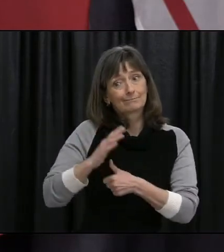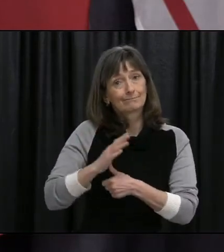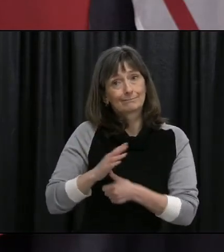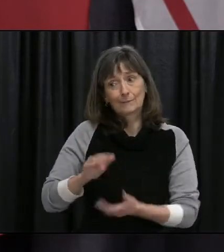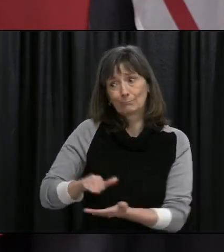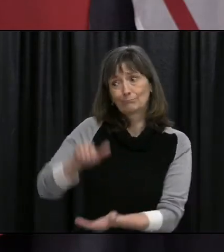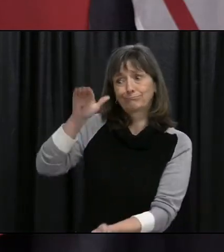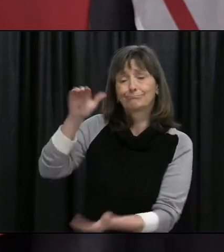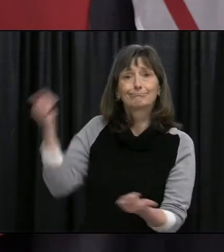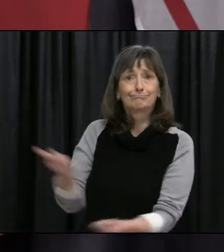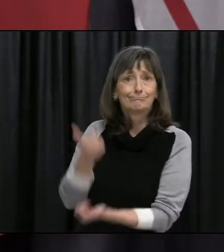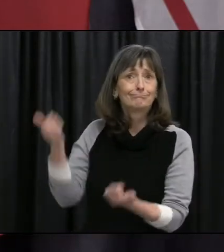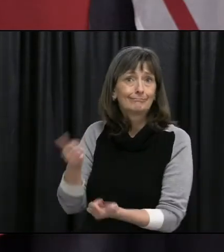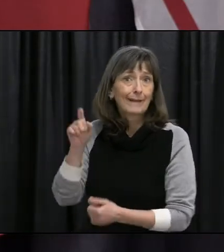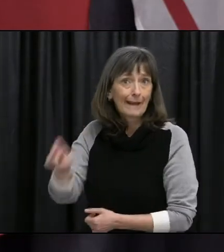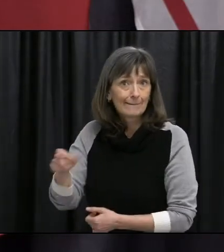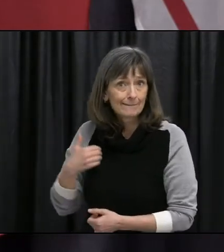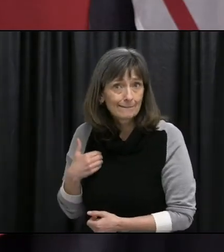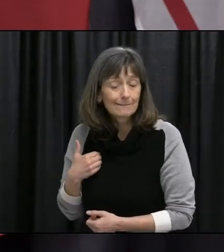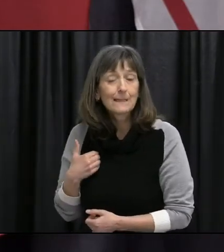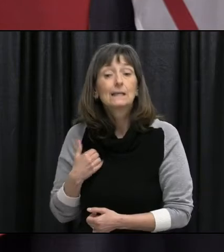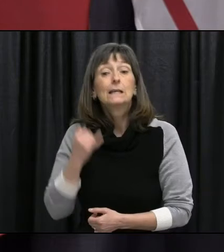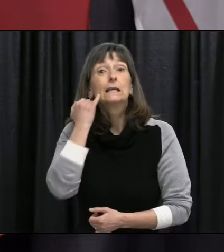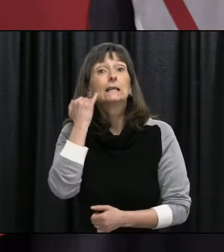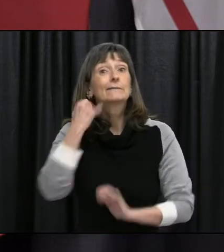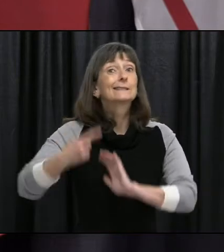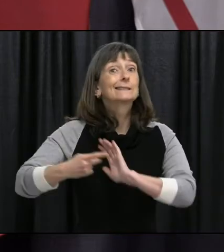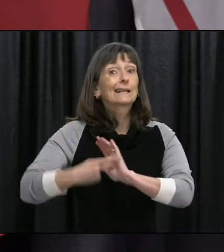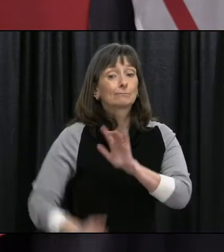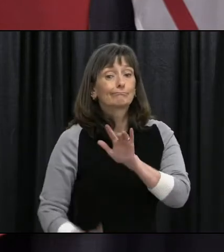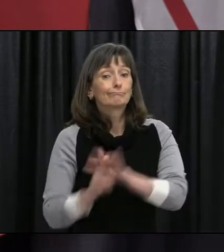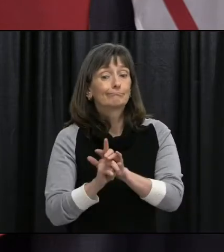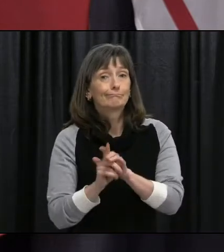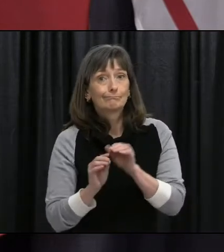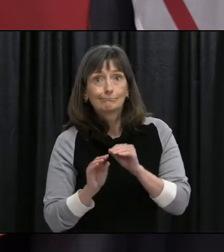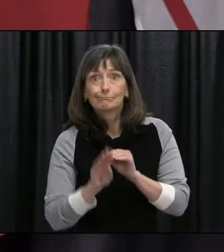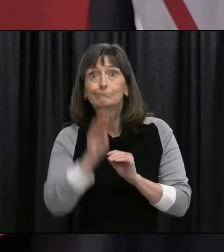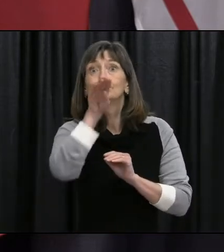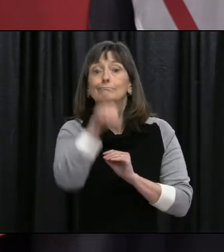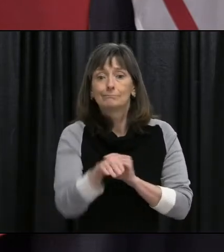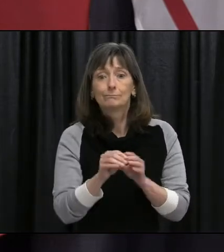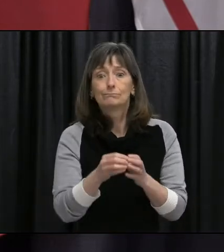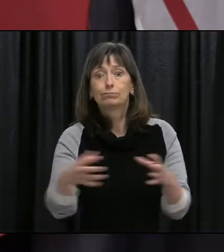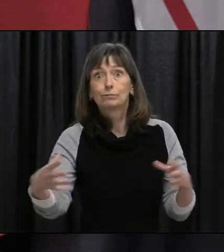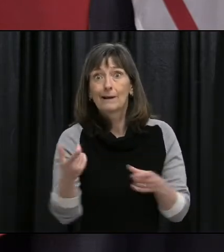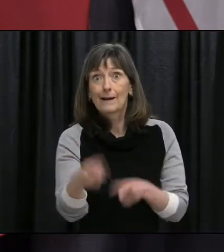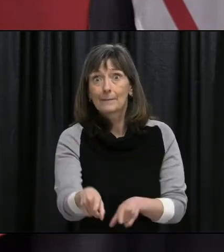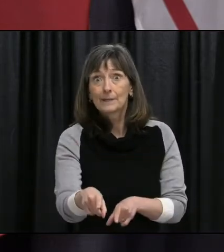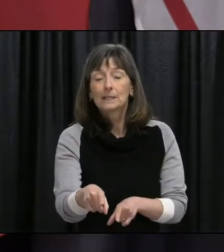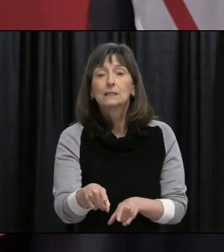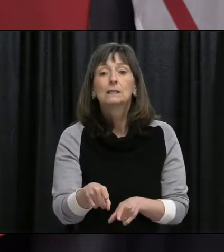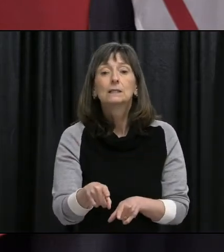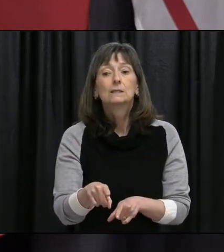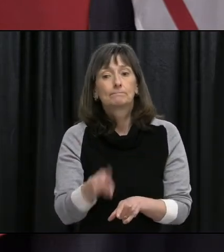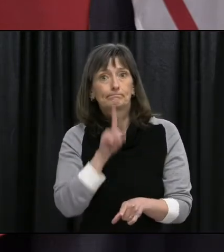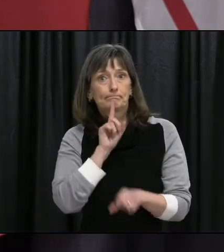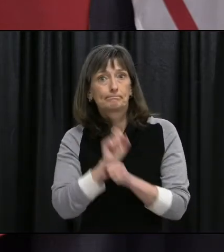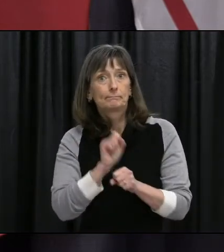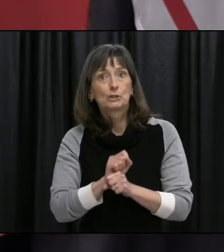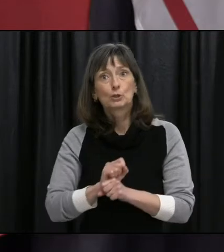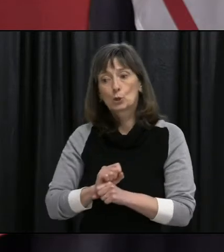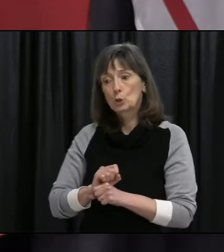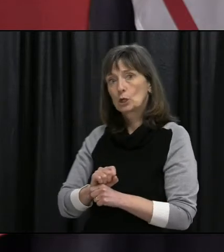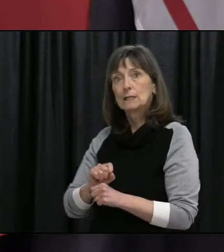Other thing that's important is that if indeed we do get a flare-up or a second wave, as been just mentioned, making sure that we have, contact